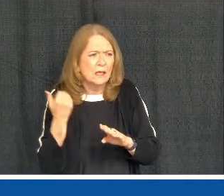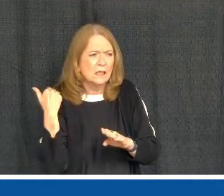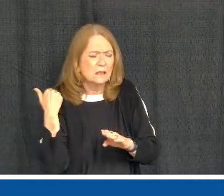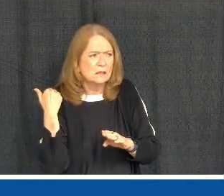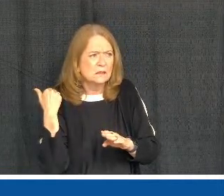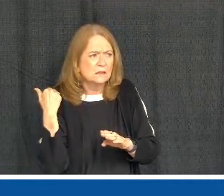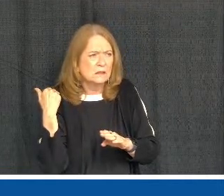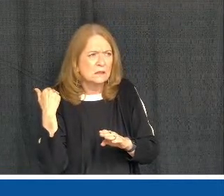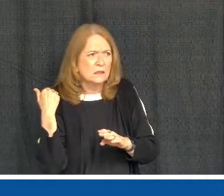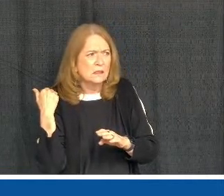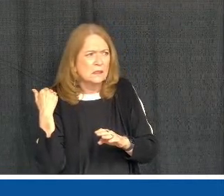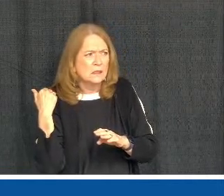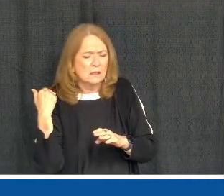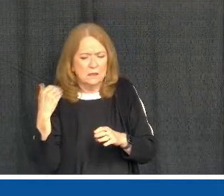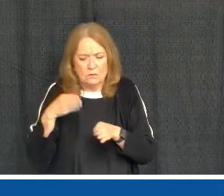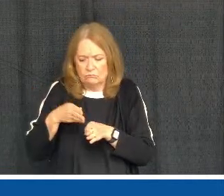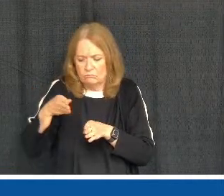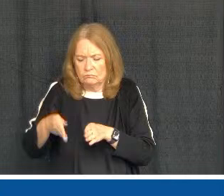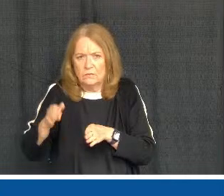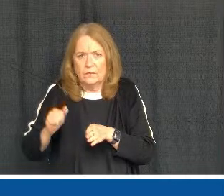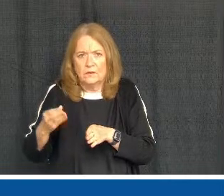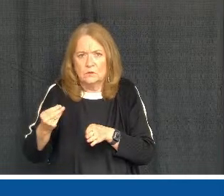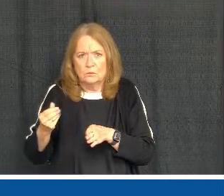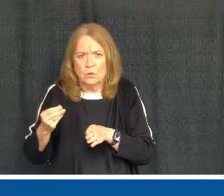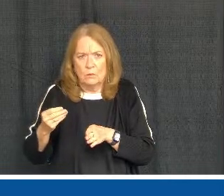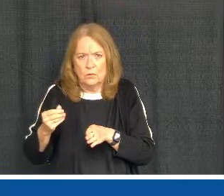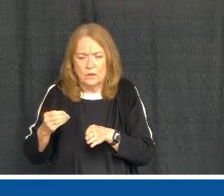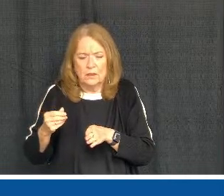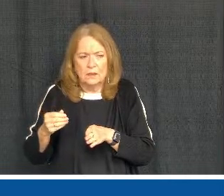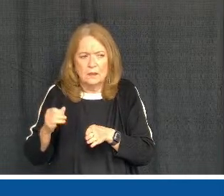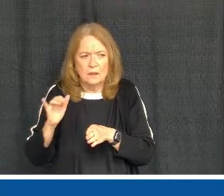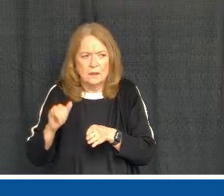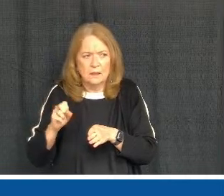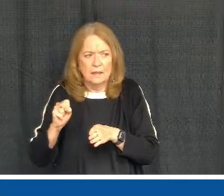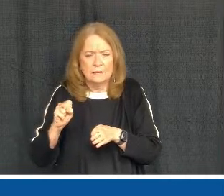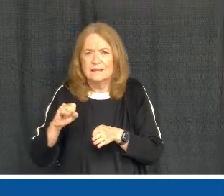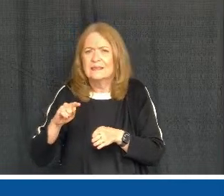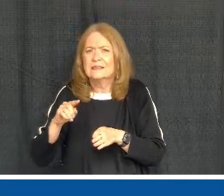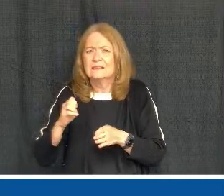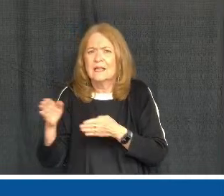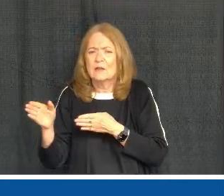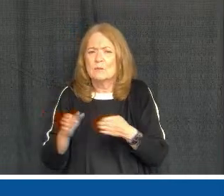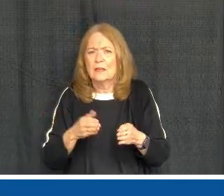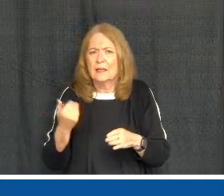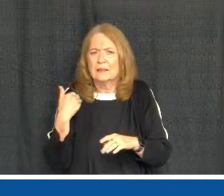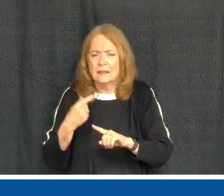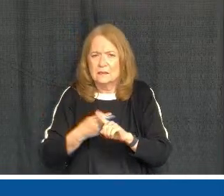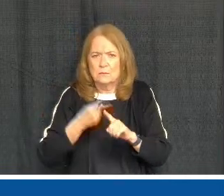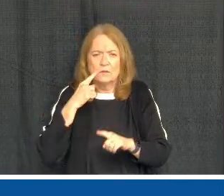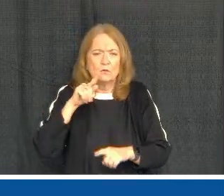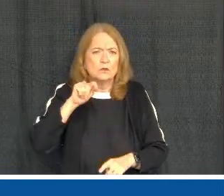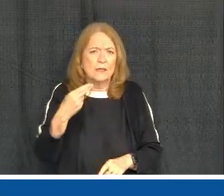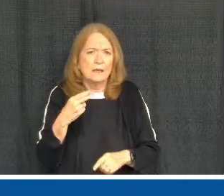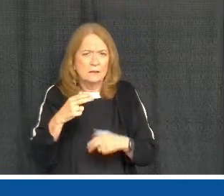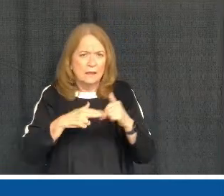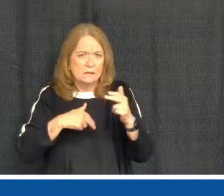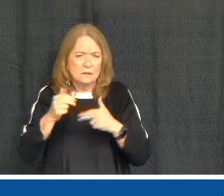west of this property, and we do have a site plan last month we approved for a townhouse development on